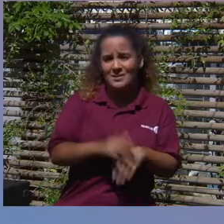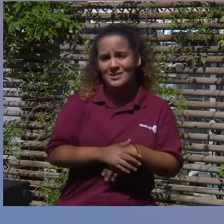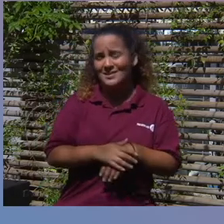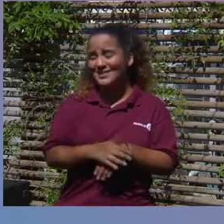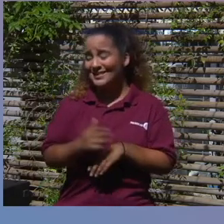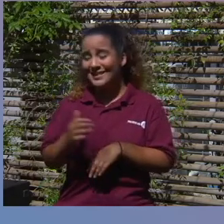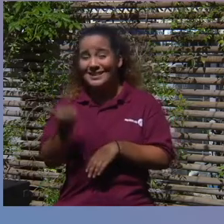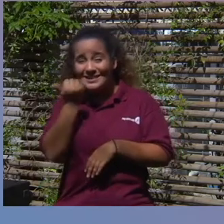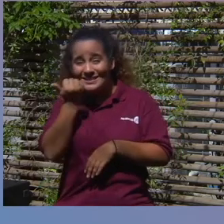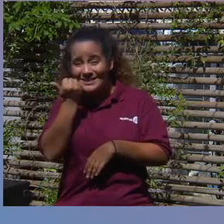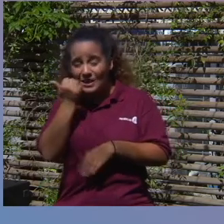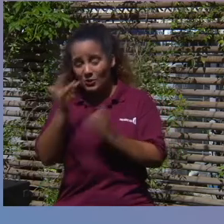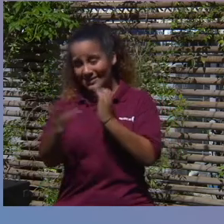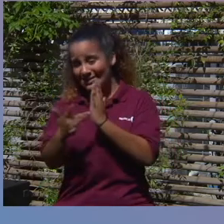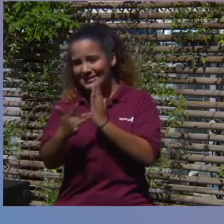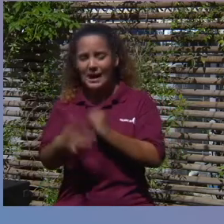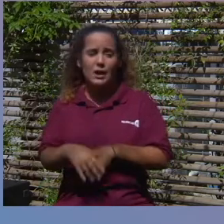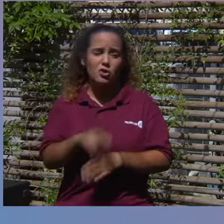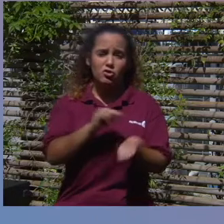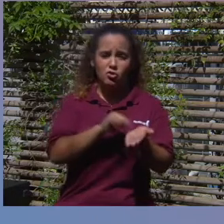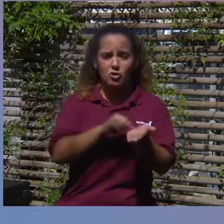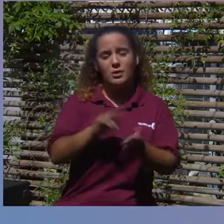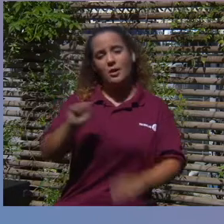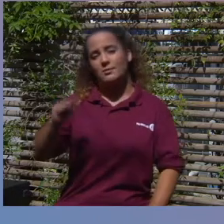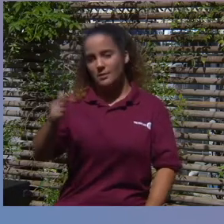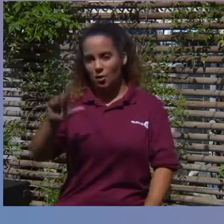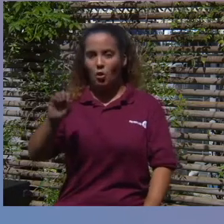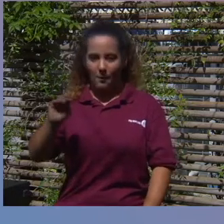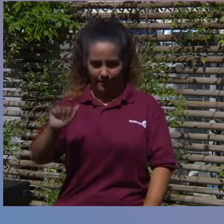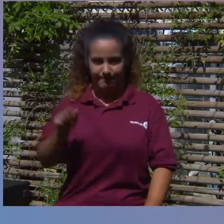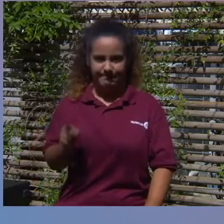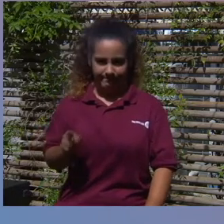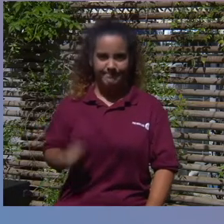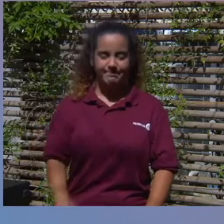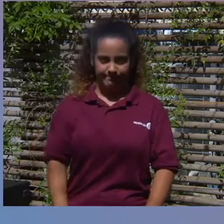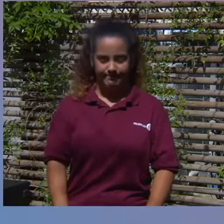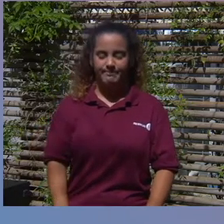technicians, nurses, I'm telling you. Tagloma.